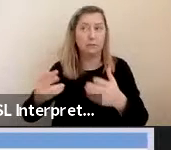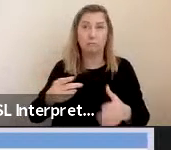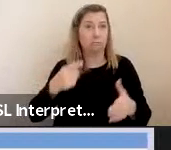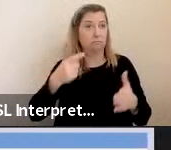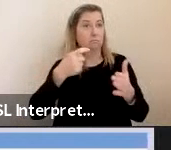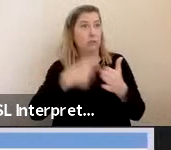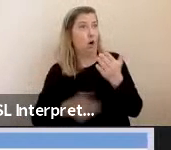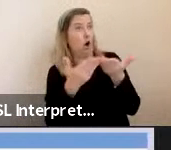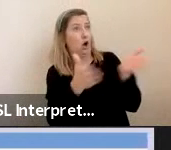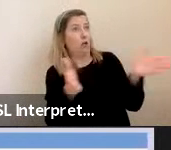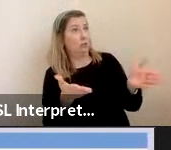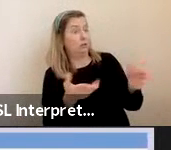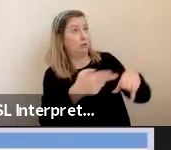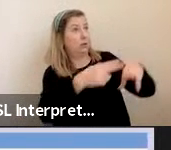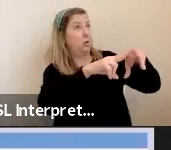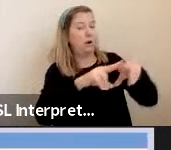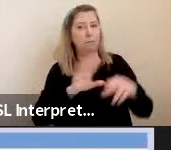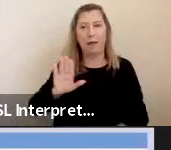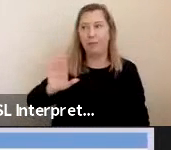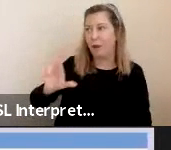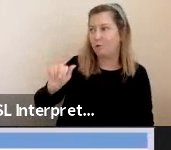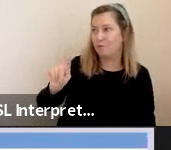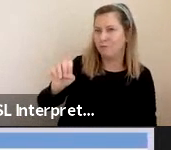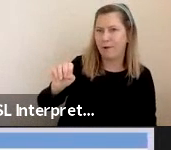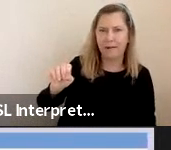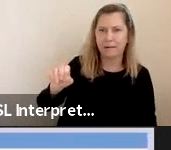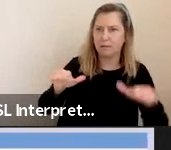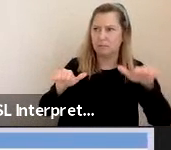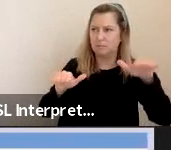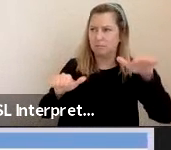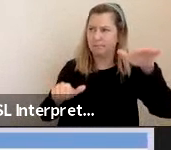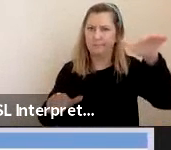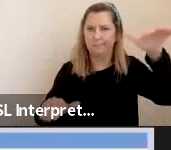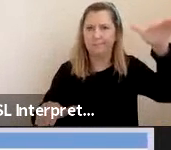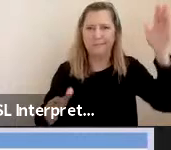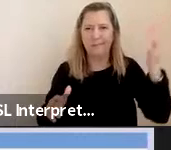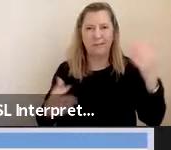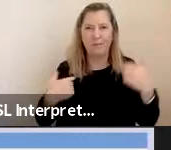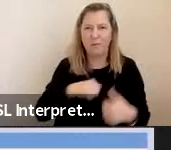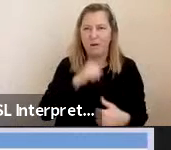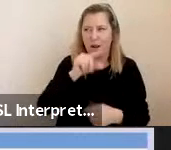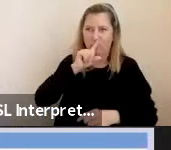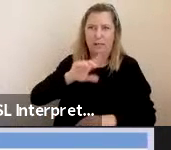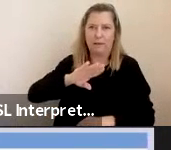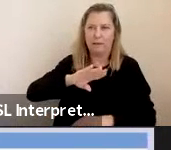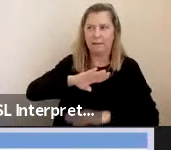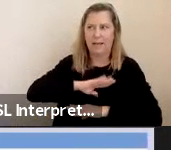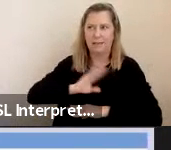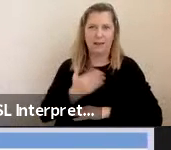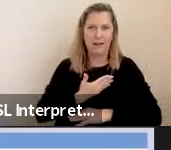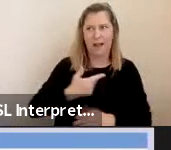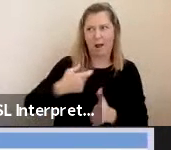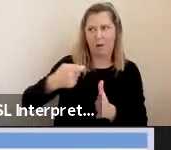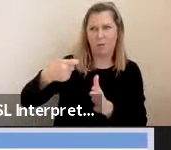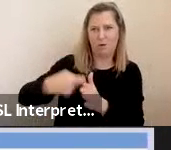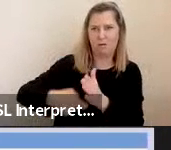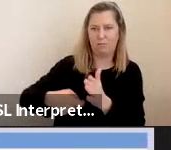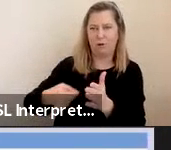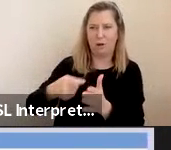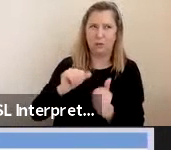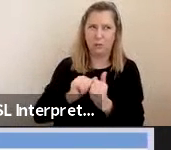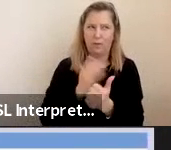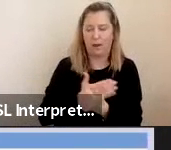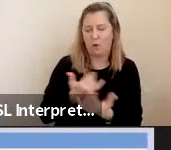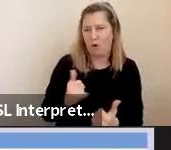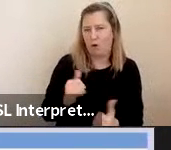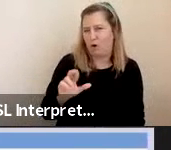up, but the rates don't go up. So therefore, we're not necessarily meeting our costs with the rates that we currently have. So I just want to have